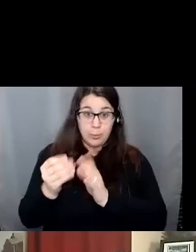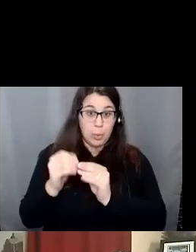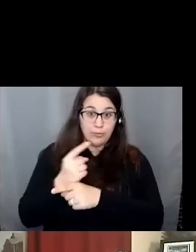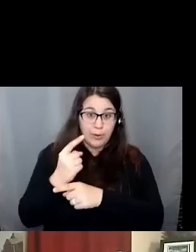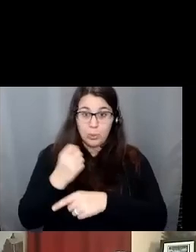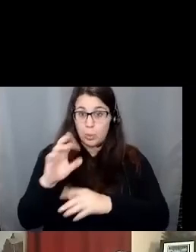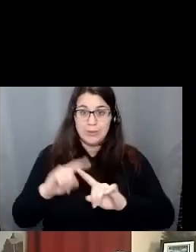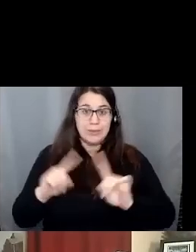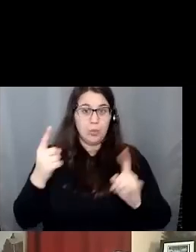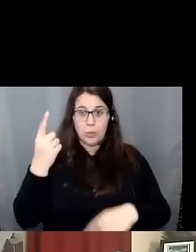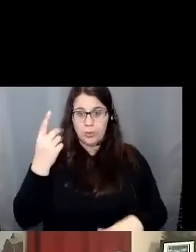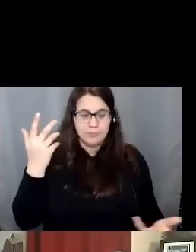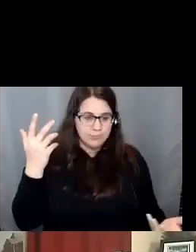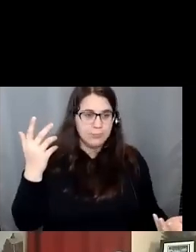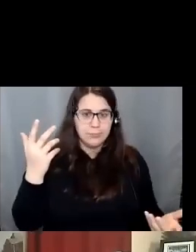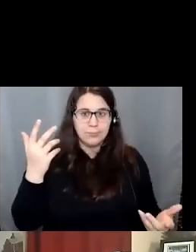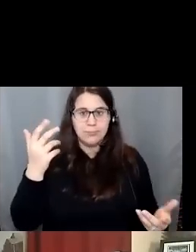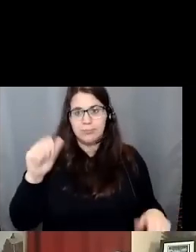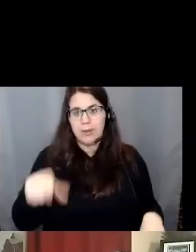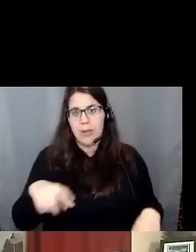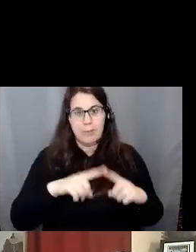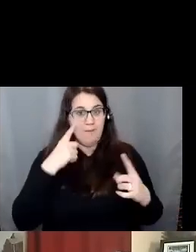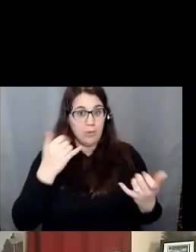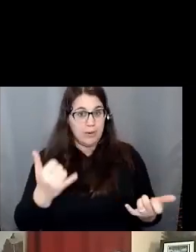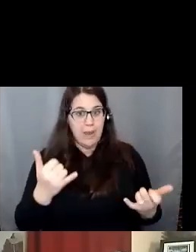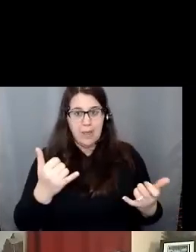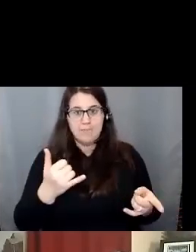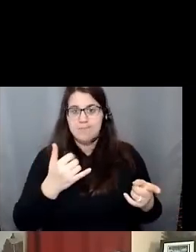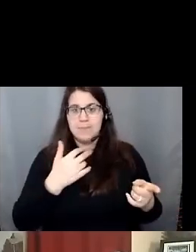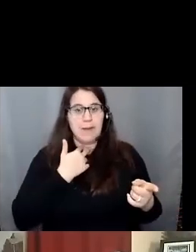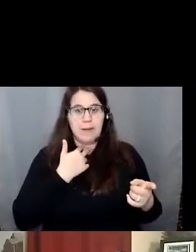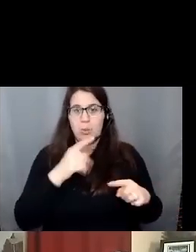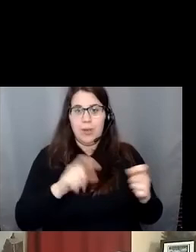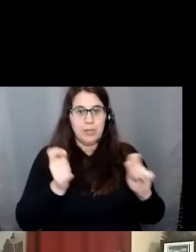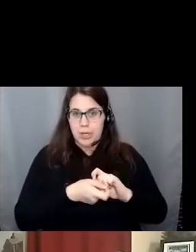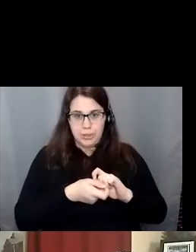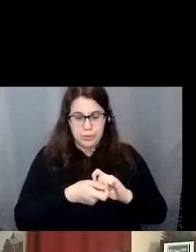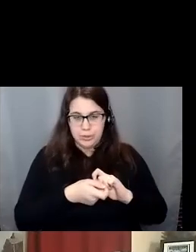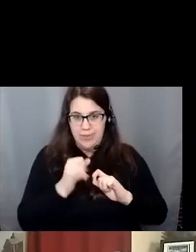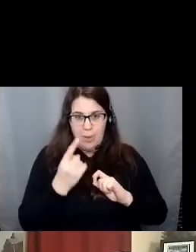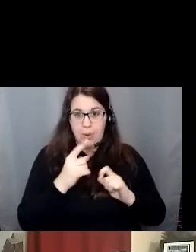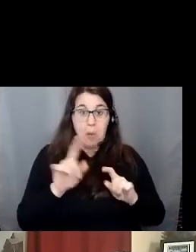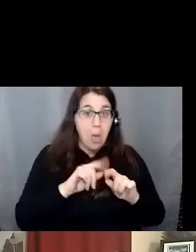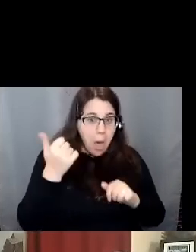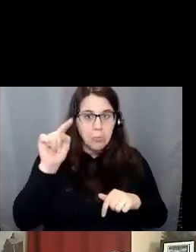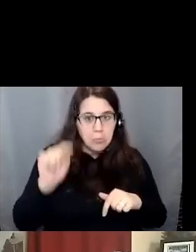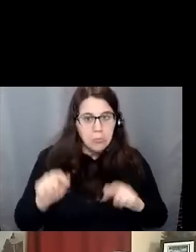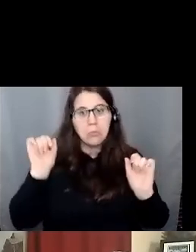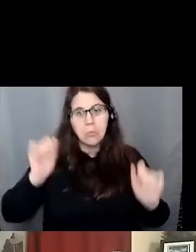something different, then they could do that. But currently that is not alterable. Anything else in this category could be